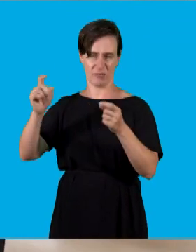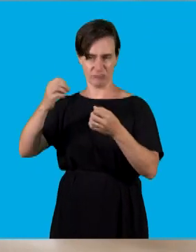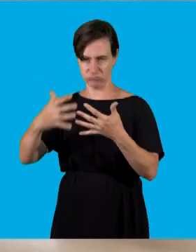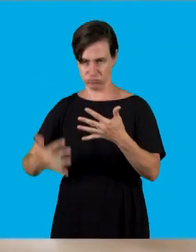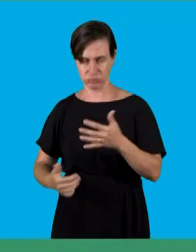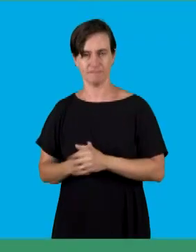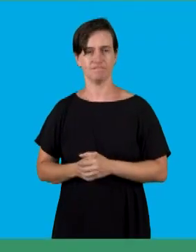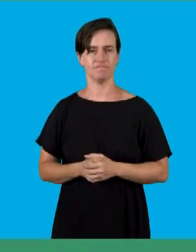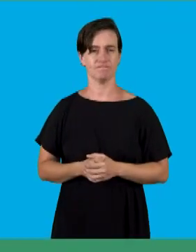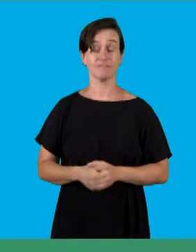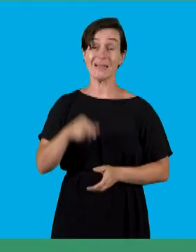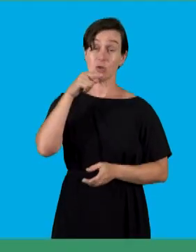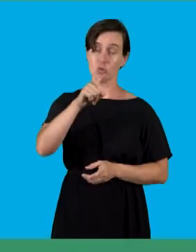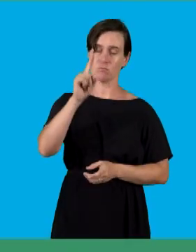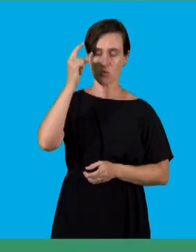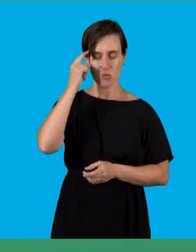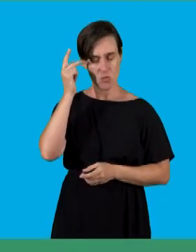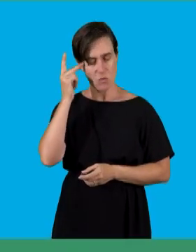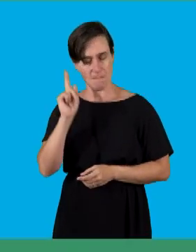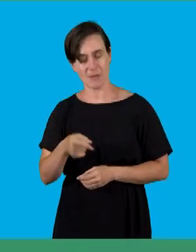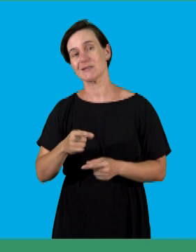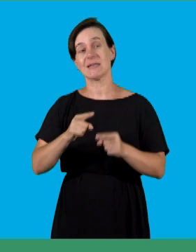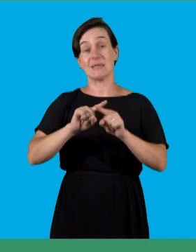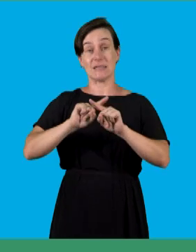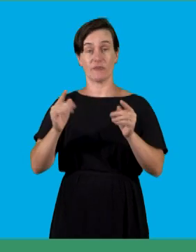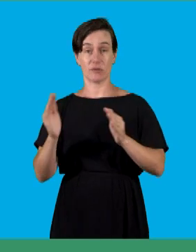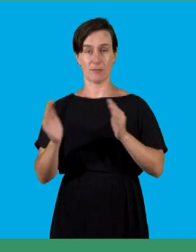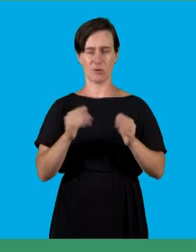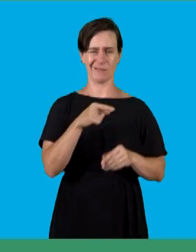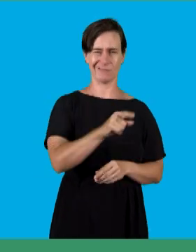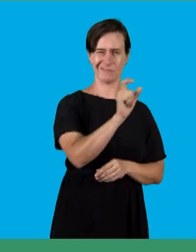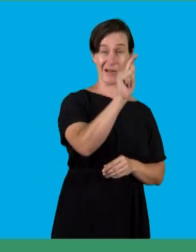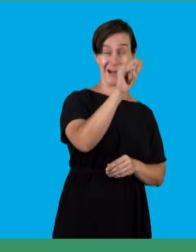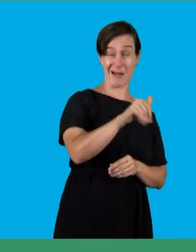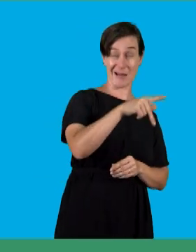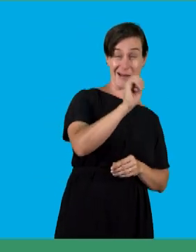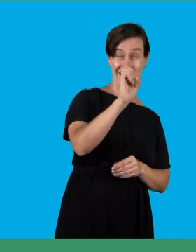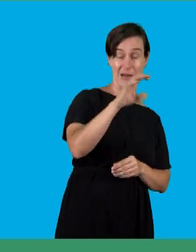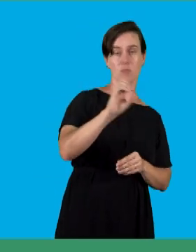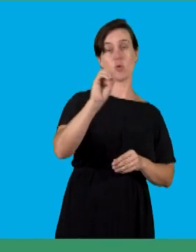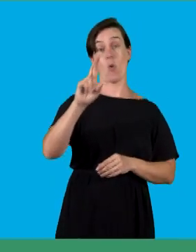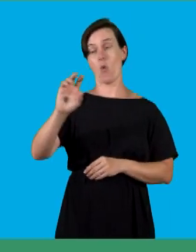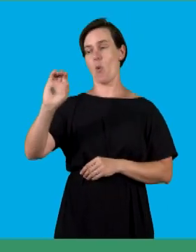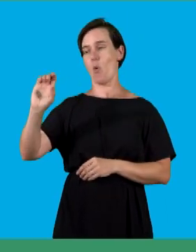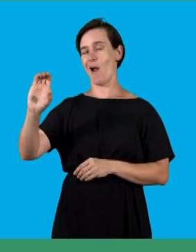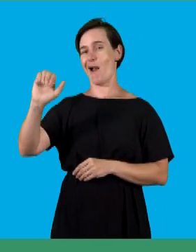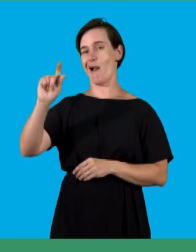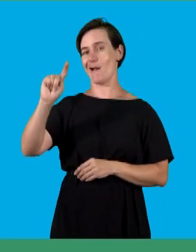know that there is a difference between categories and types.